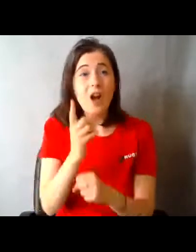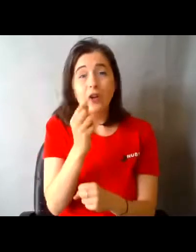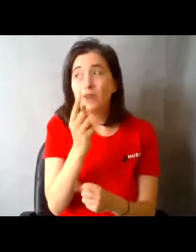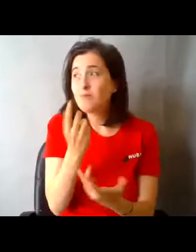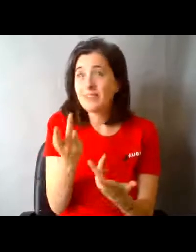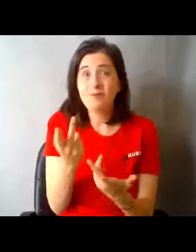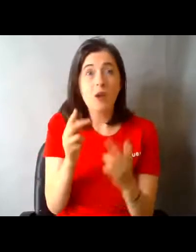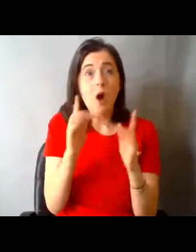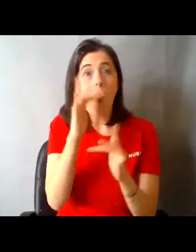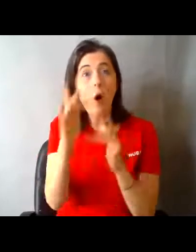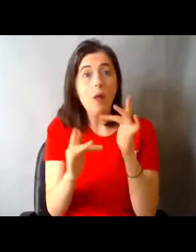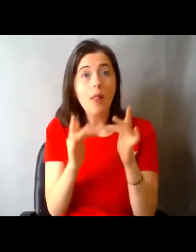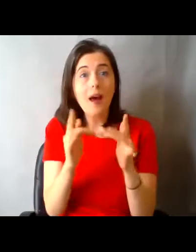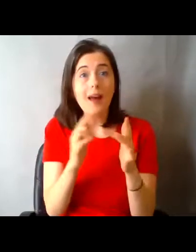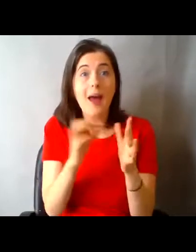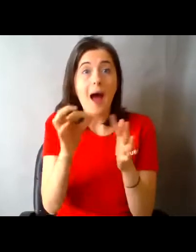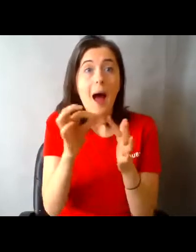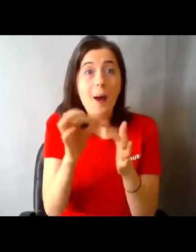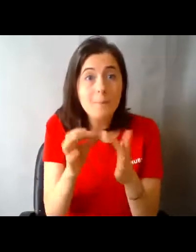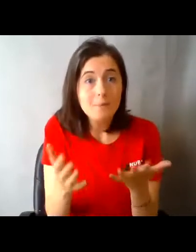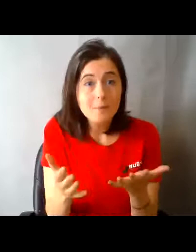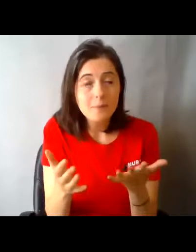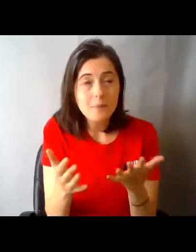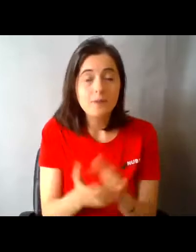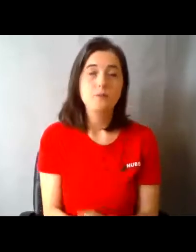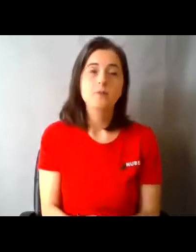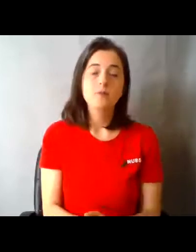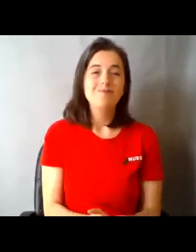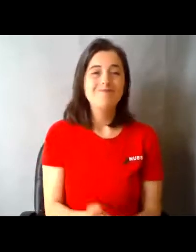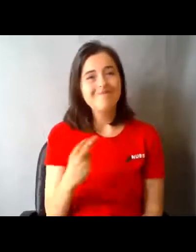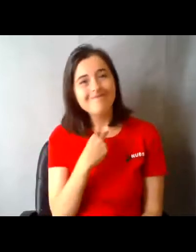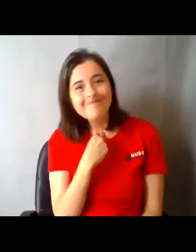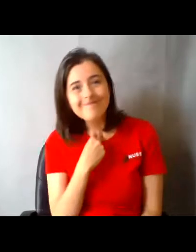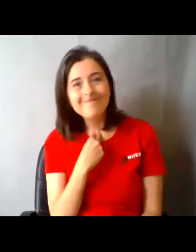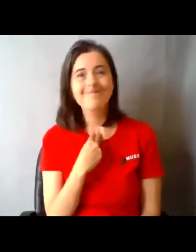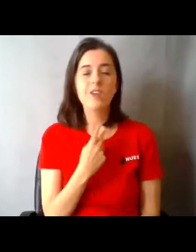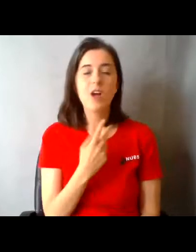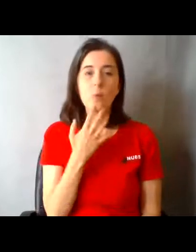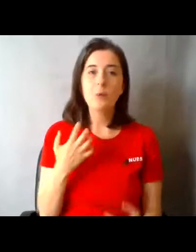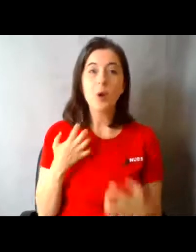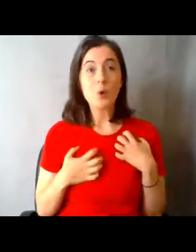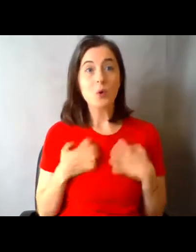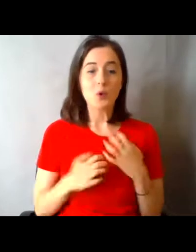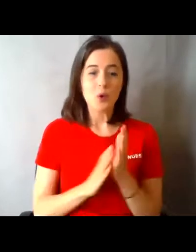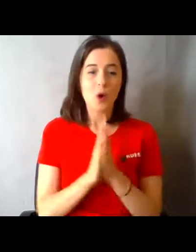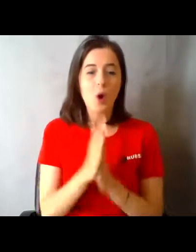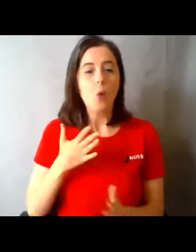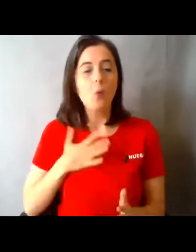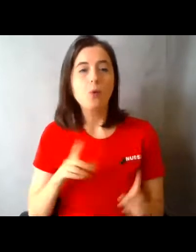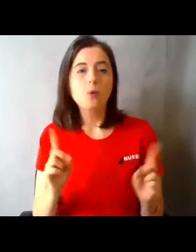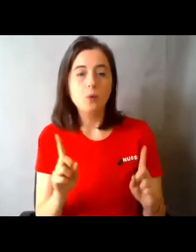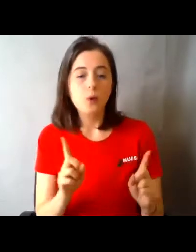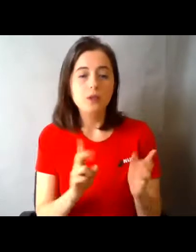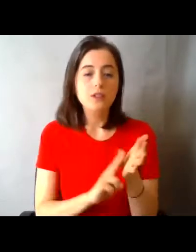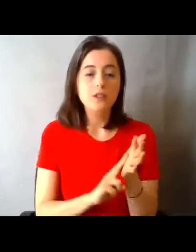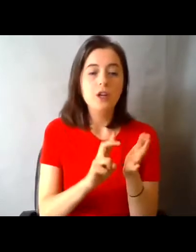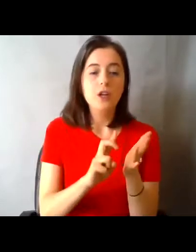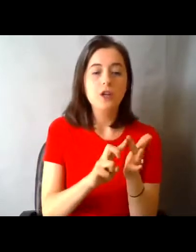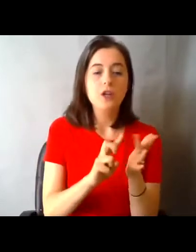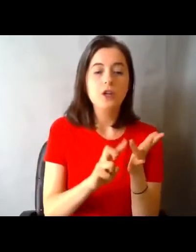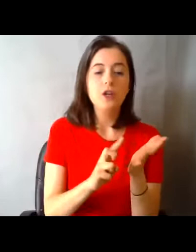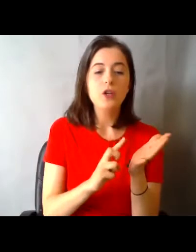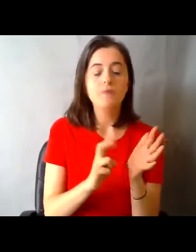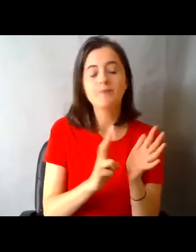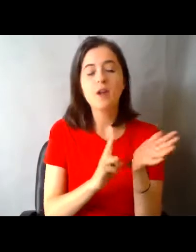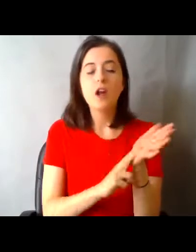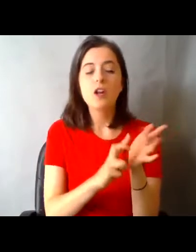So unfortunately, we were really, really keen to have Niurka Gonzalez, the General Secretary of the Cuban Education Union, join